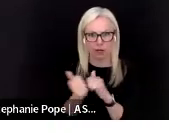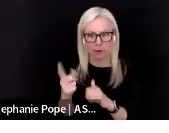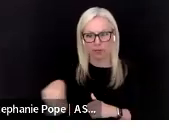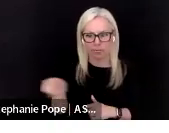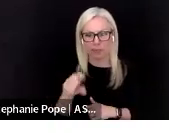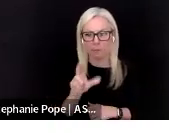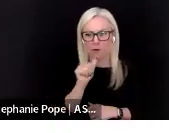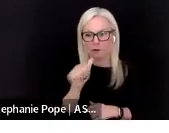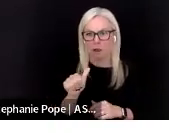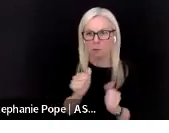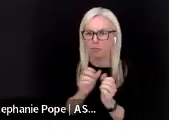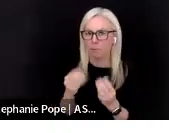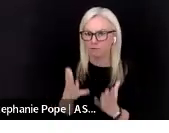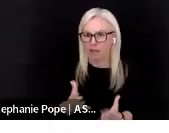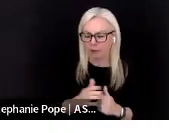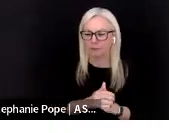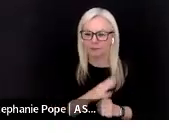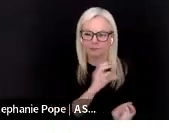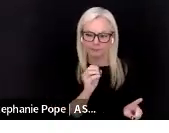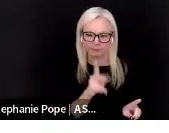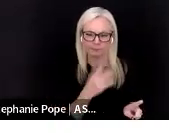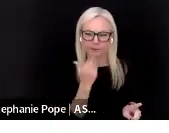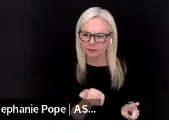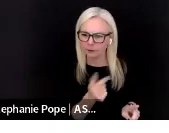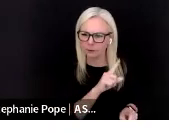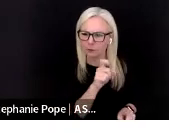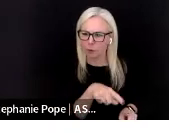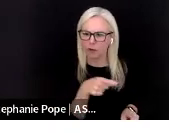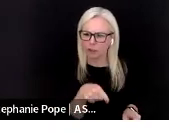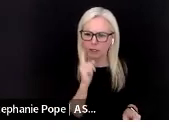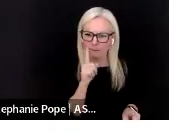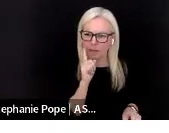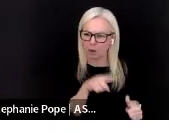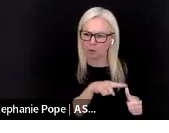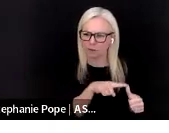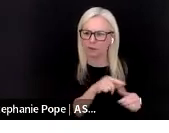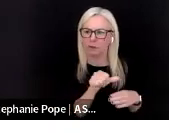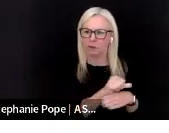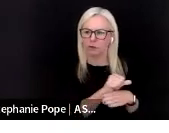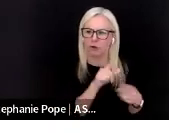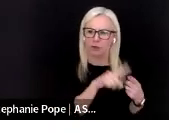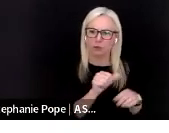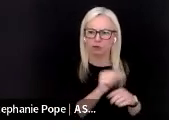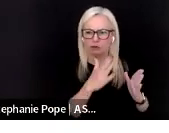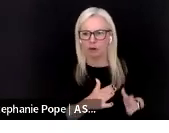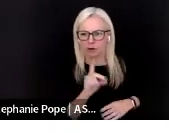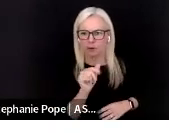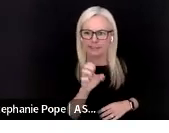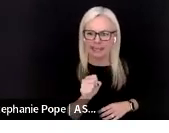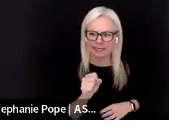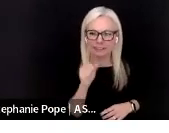provider. Thank you. And then there's a question about the trainer dates for the code of